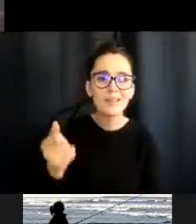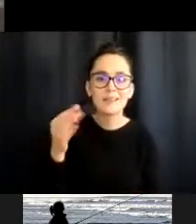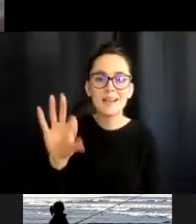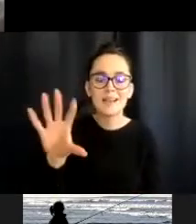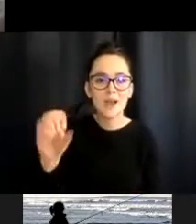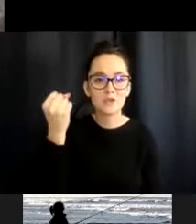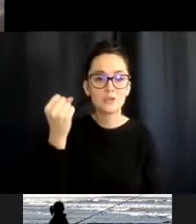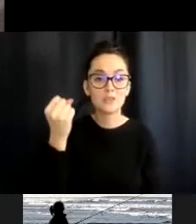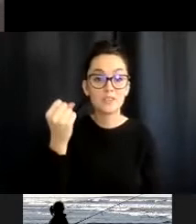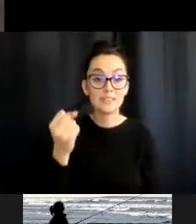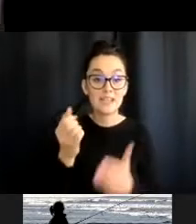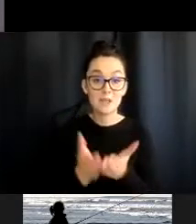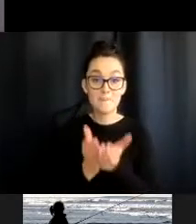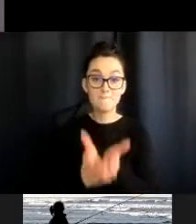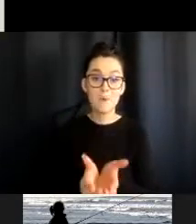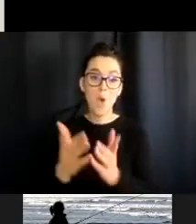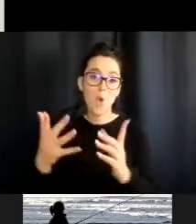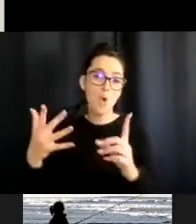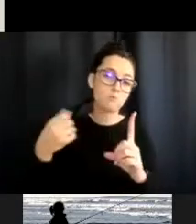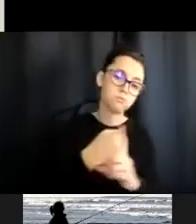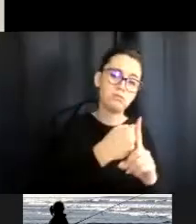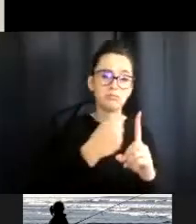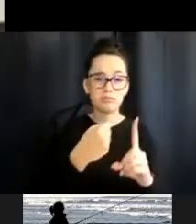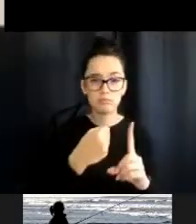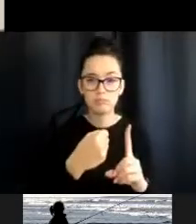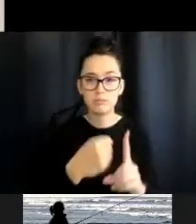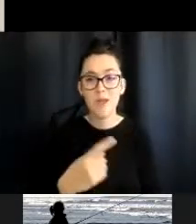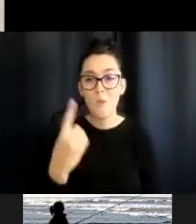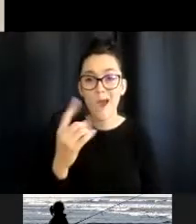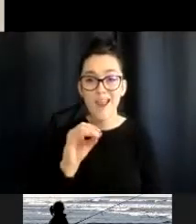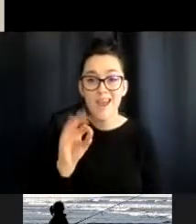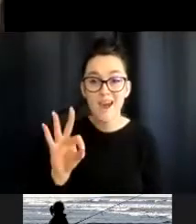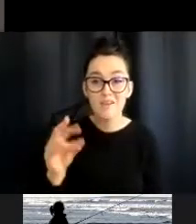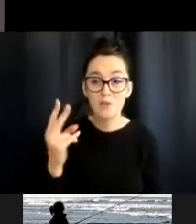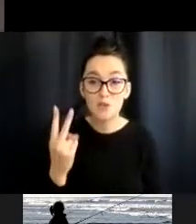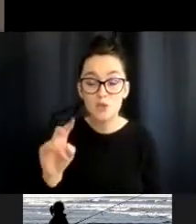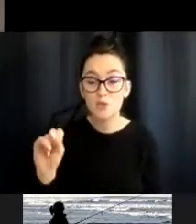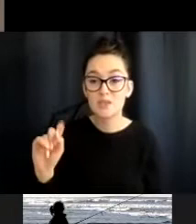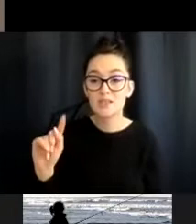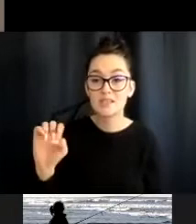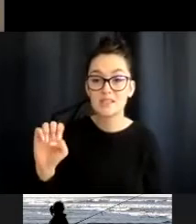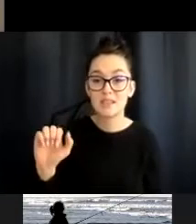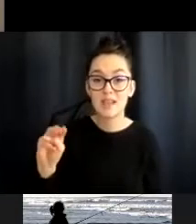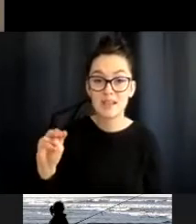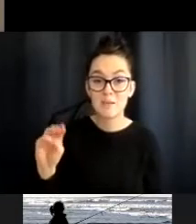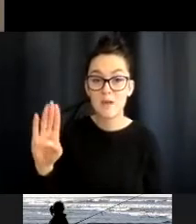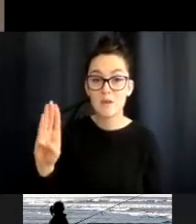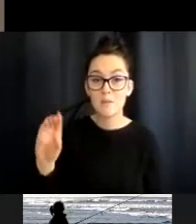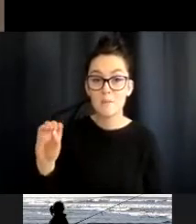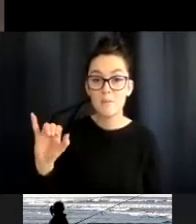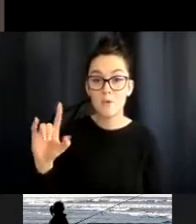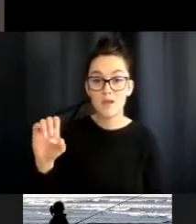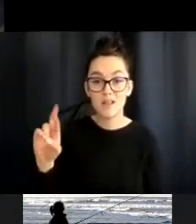ship crashed and one of its two steam boilers washed ashore, and this is